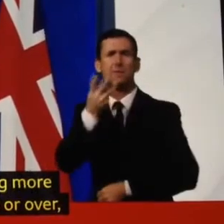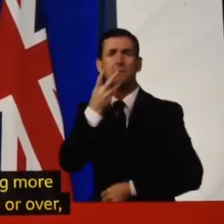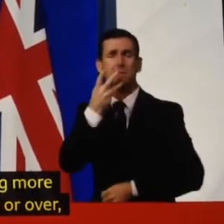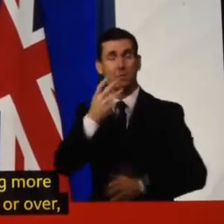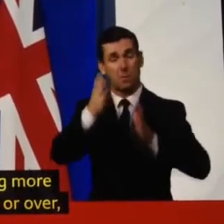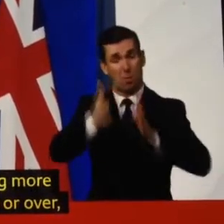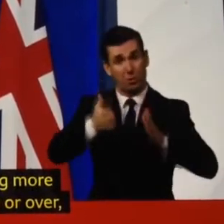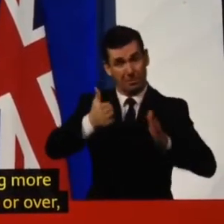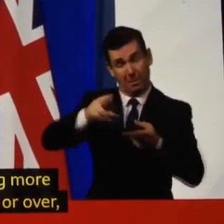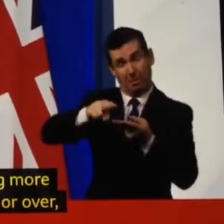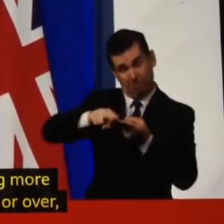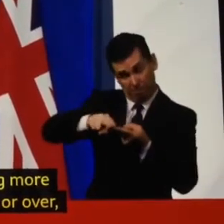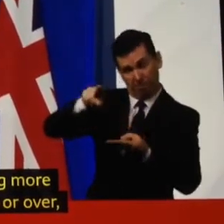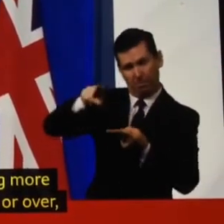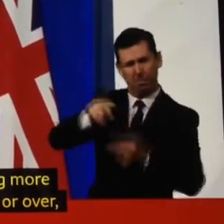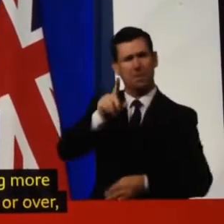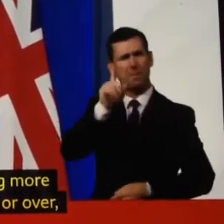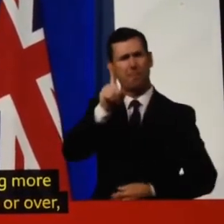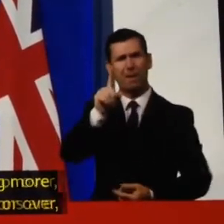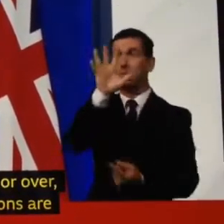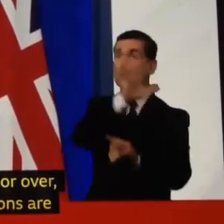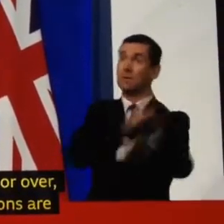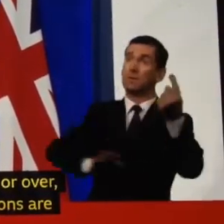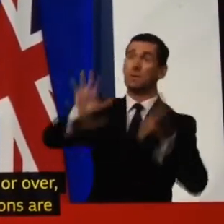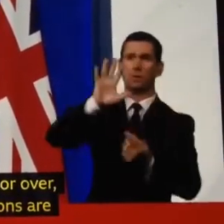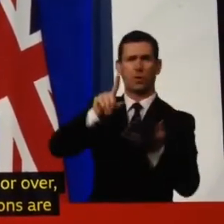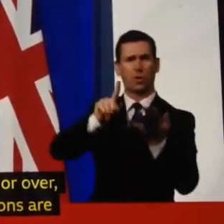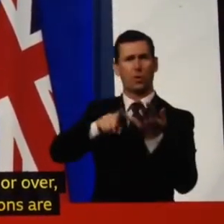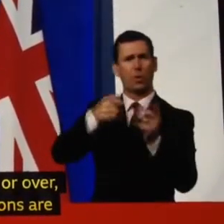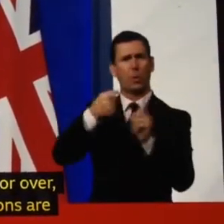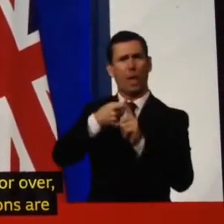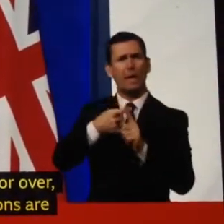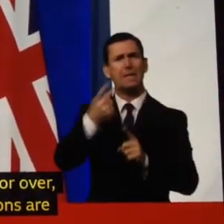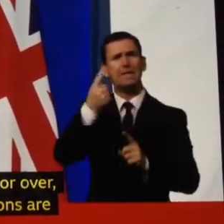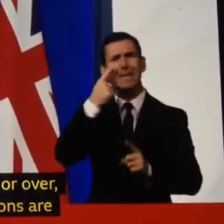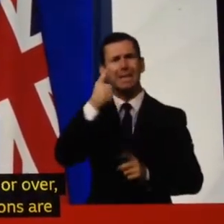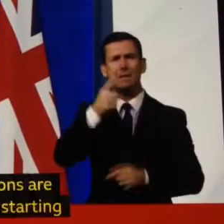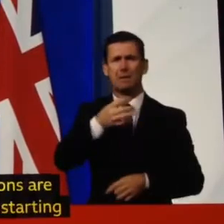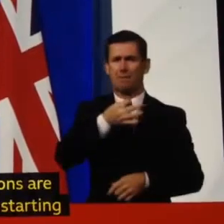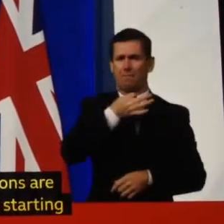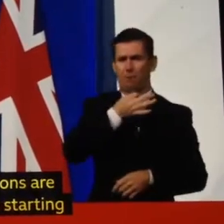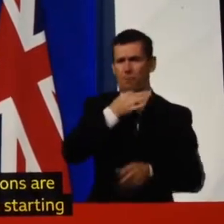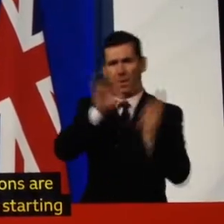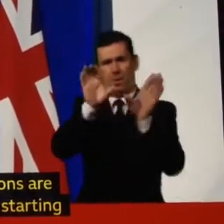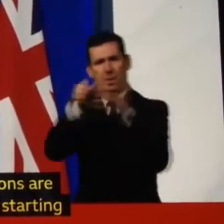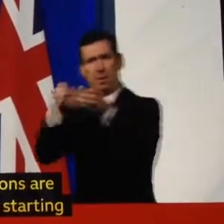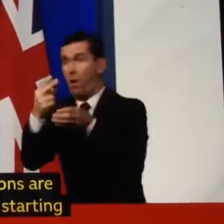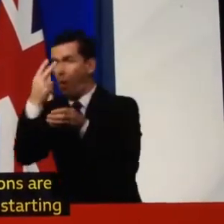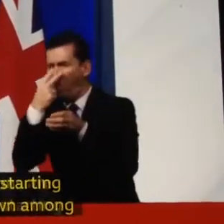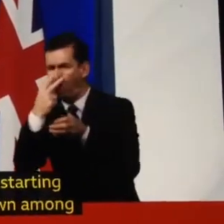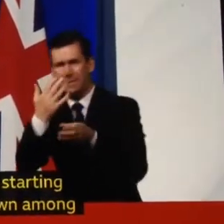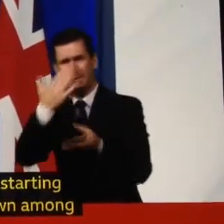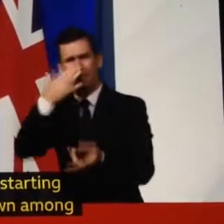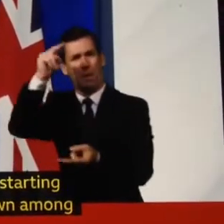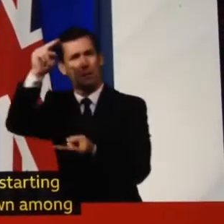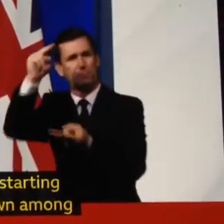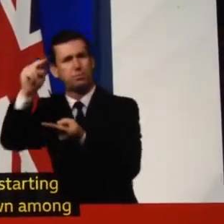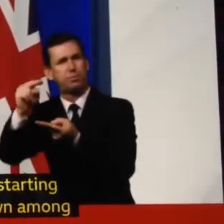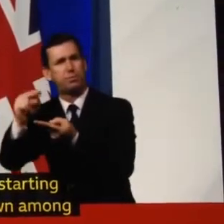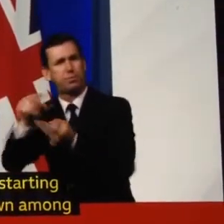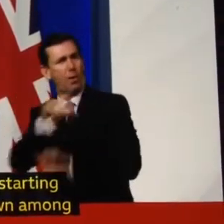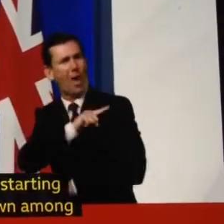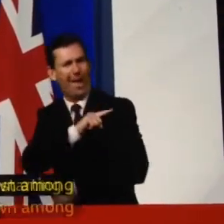nationwide, we're starting to see admissions coming down among some of the more vulnerable older age groups where we've already got